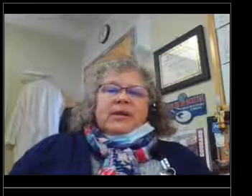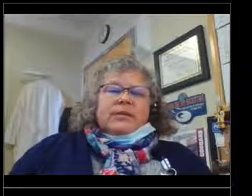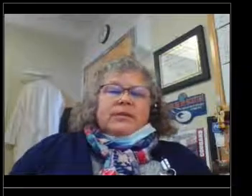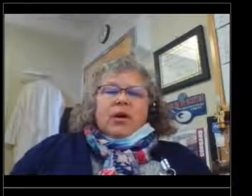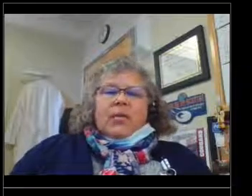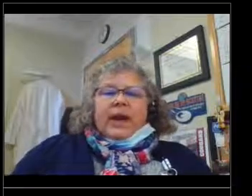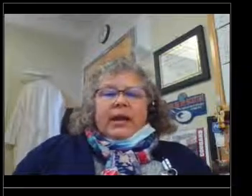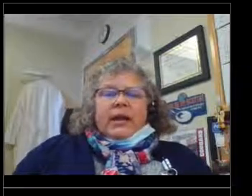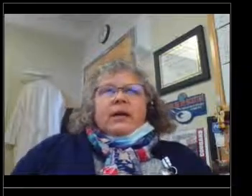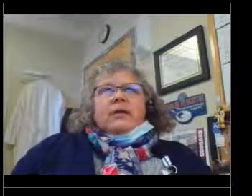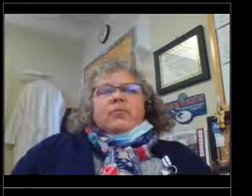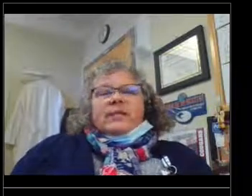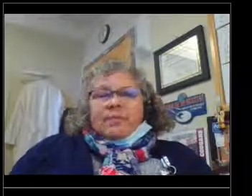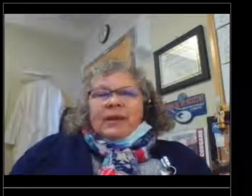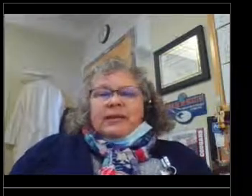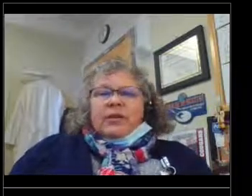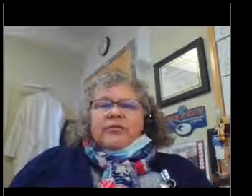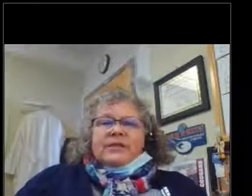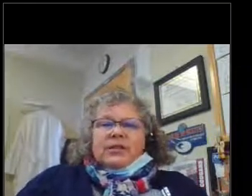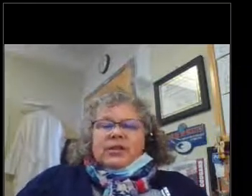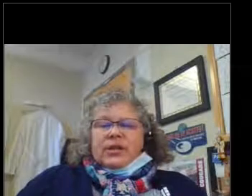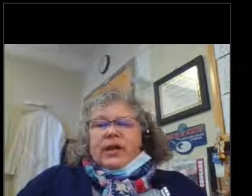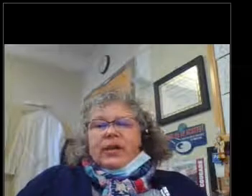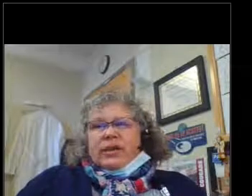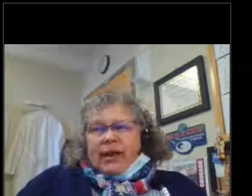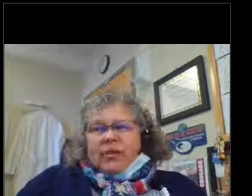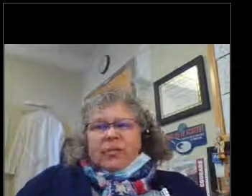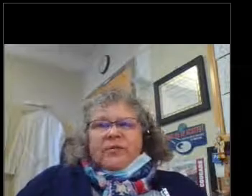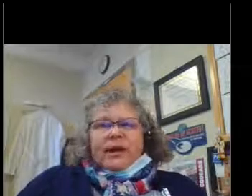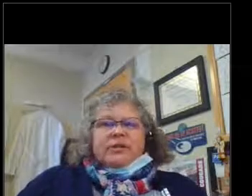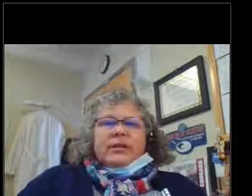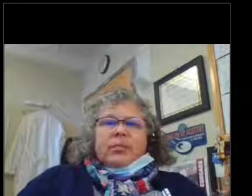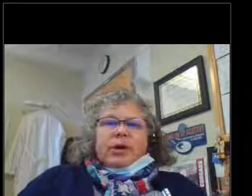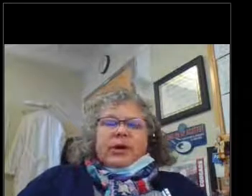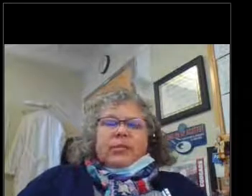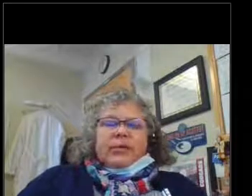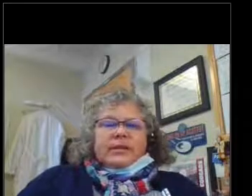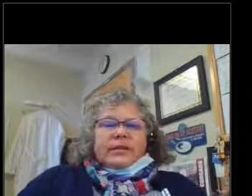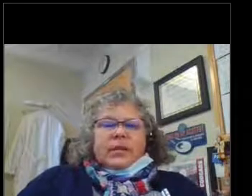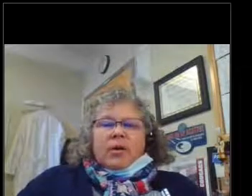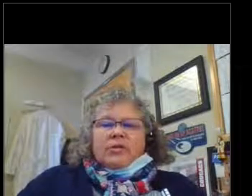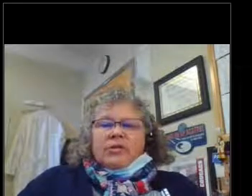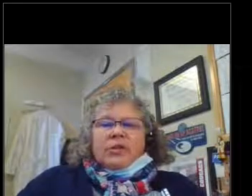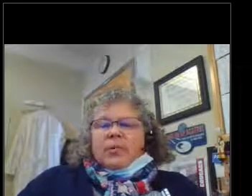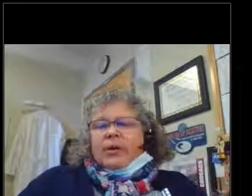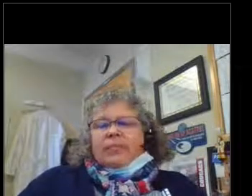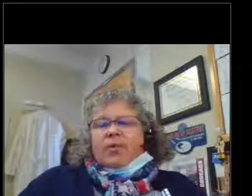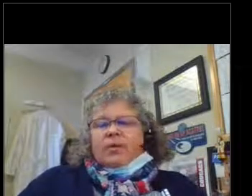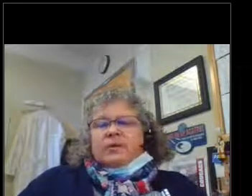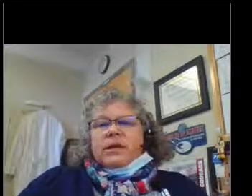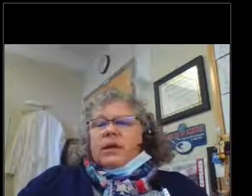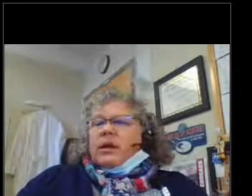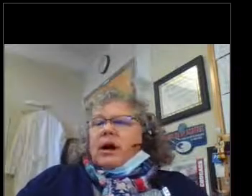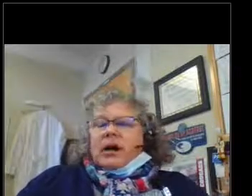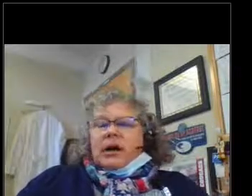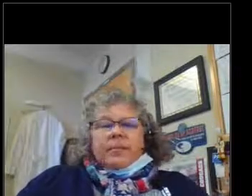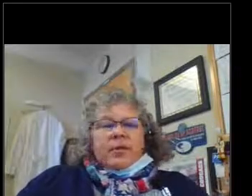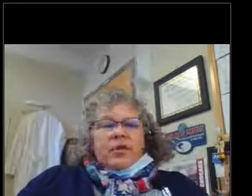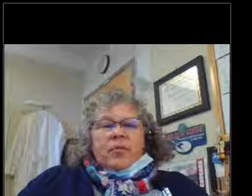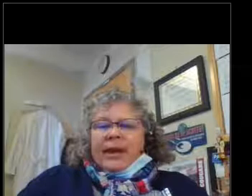little respect goes a long way. Respecting your physician and the other providers that you're working with as a team are super